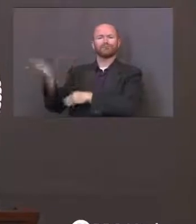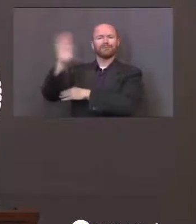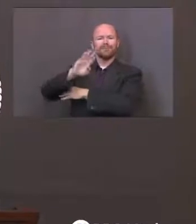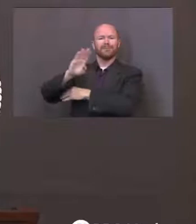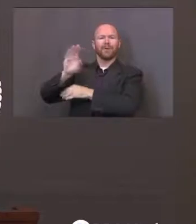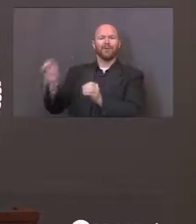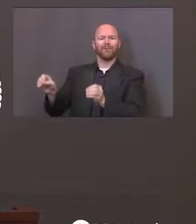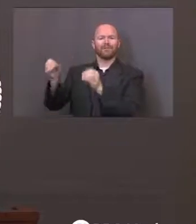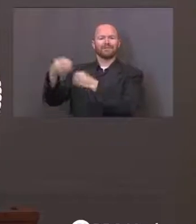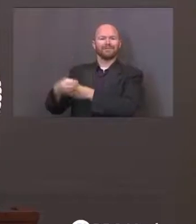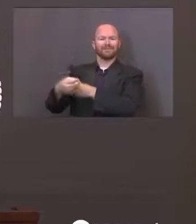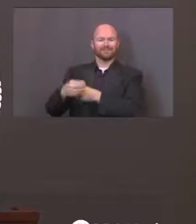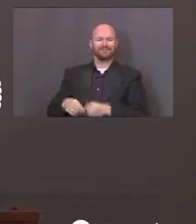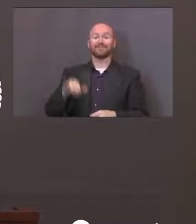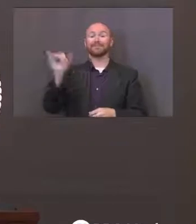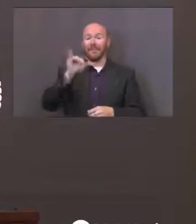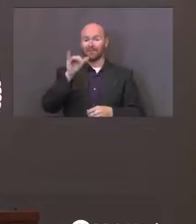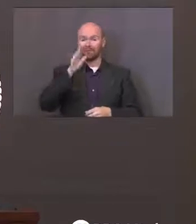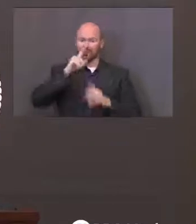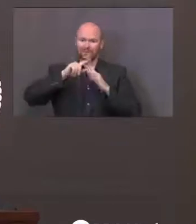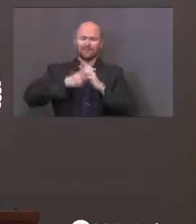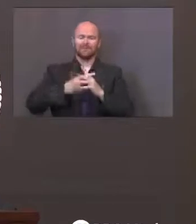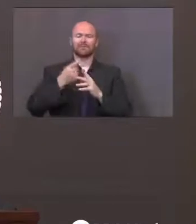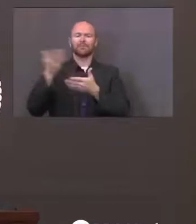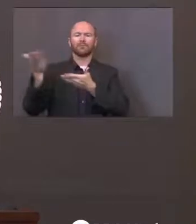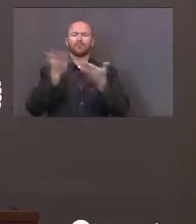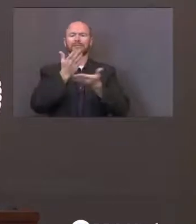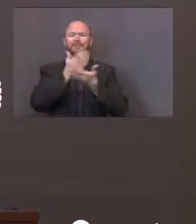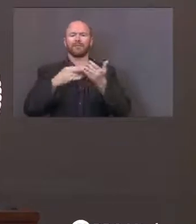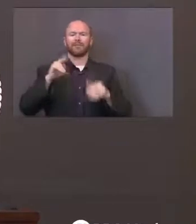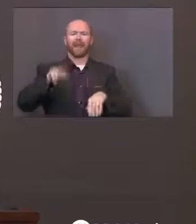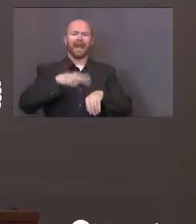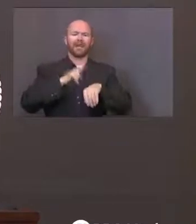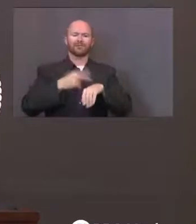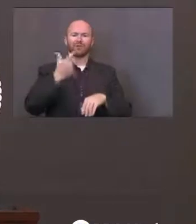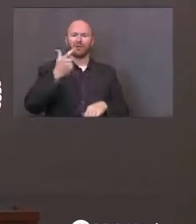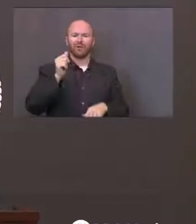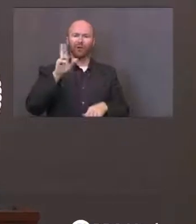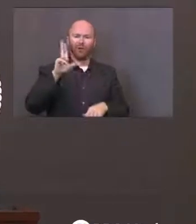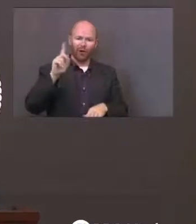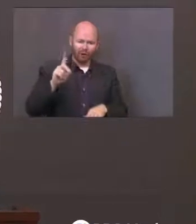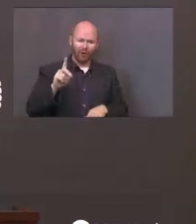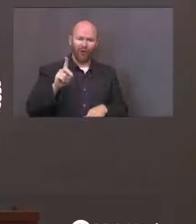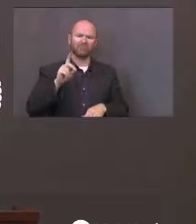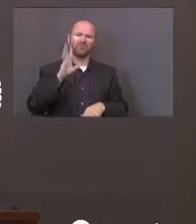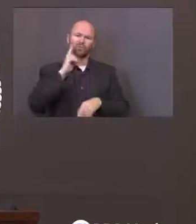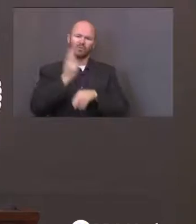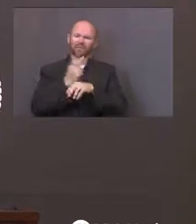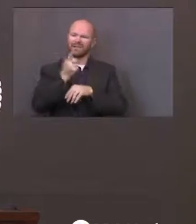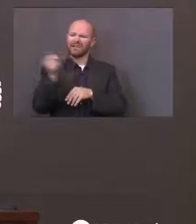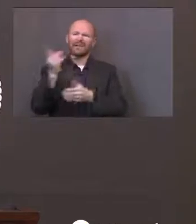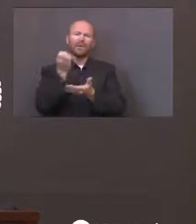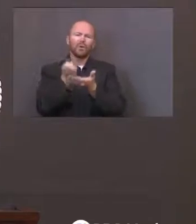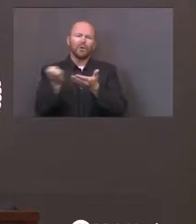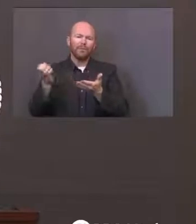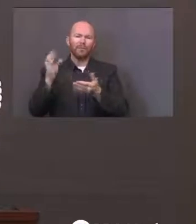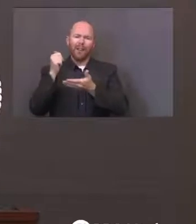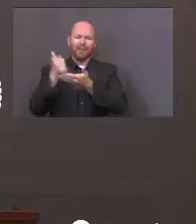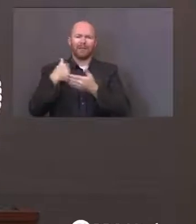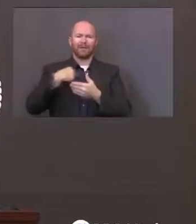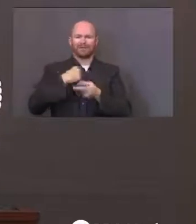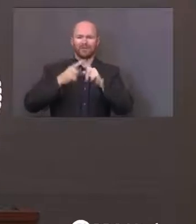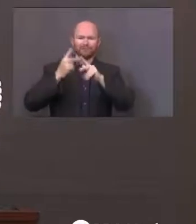activate some of the National Guard, bring in some of their equipment, work with UDOT, and again, help clean up some of the neighborhoods that need a little